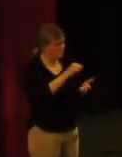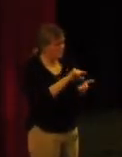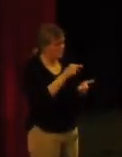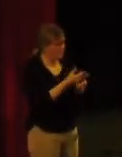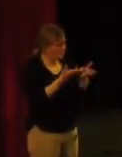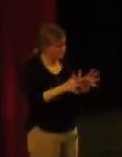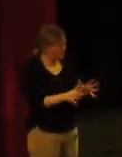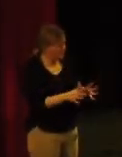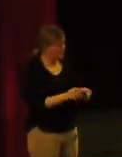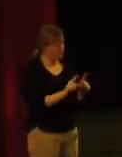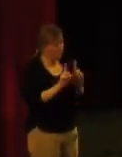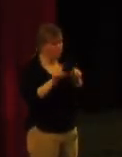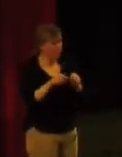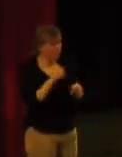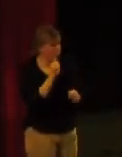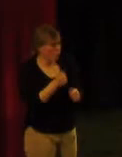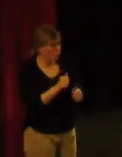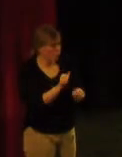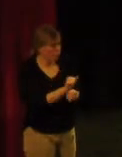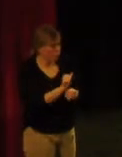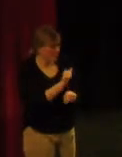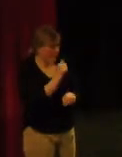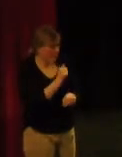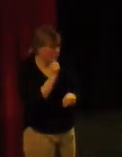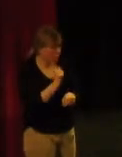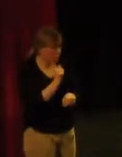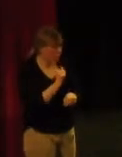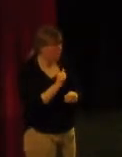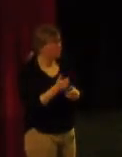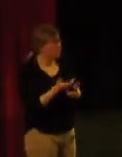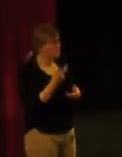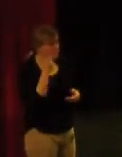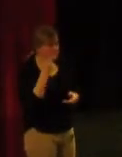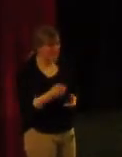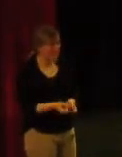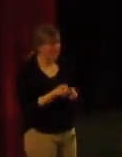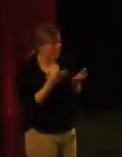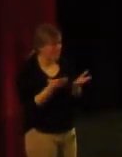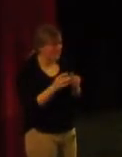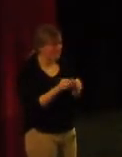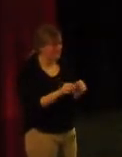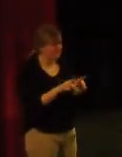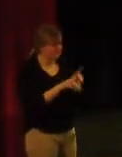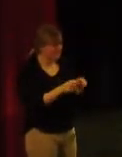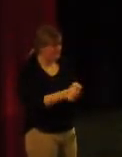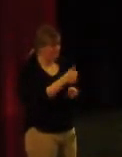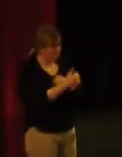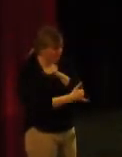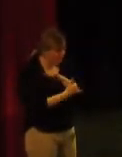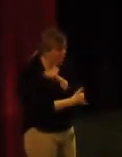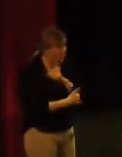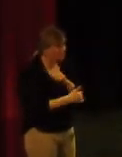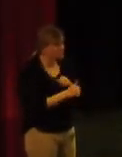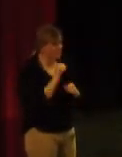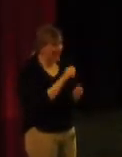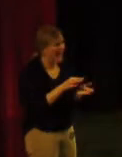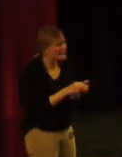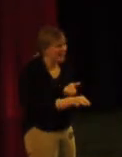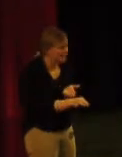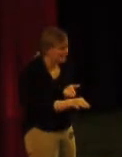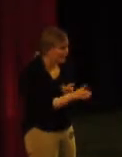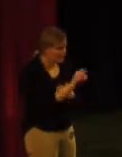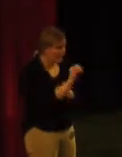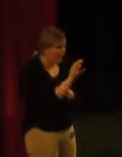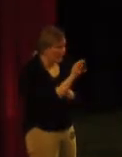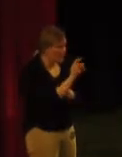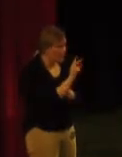Arizona. And some of the places where there's a lot of jobs in teaching are places where you see a lot of immigrant families, and many of them are undocumented. And so she